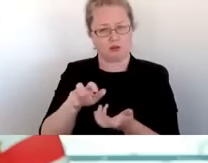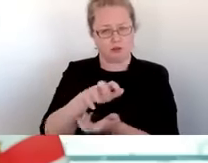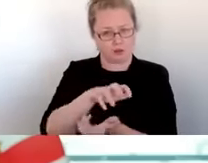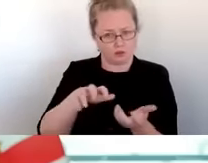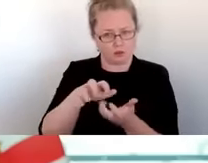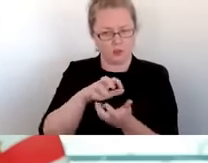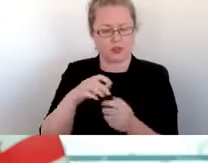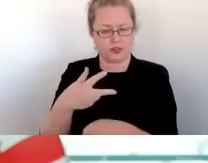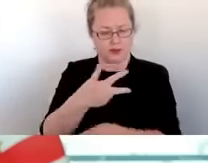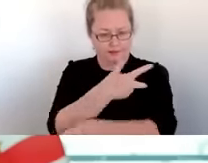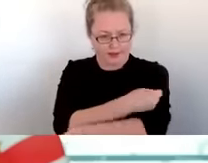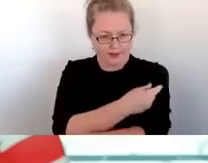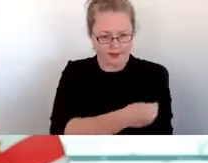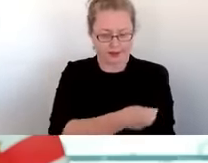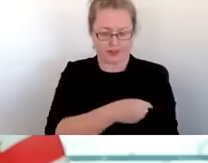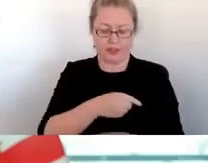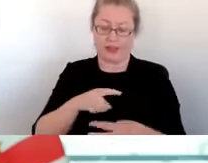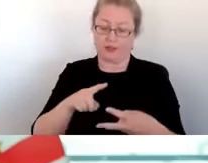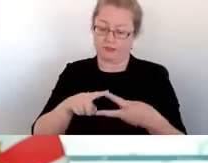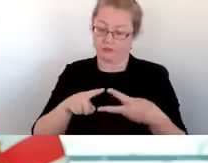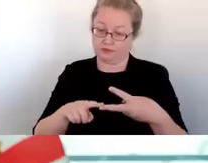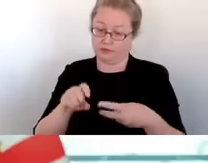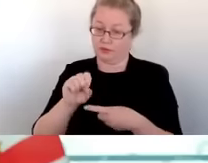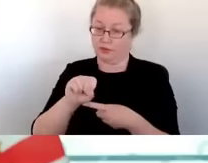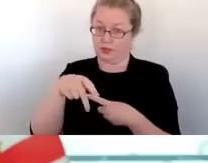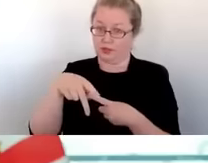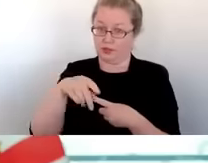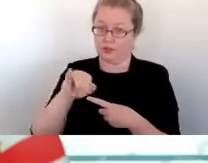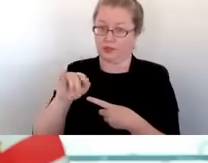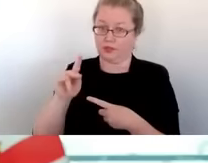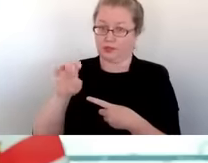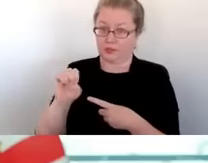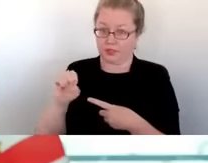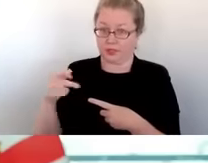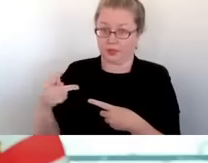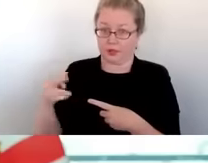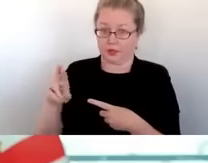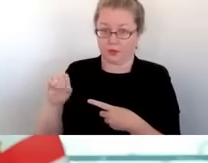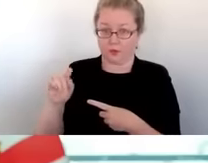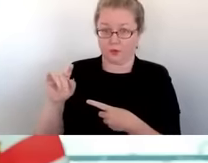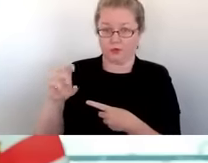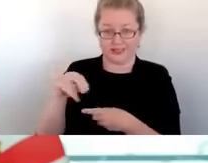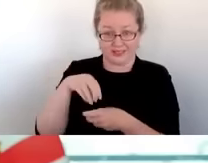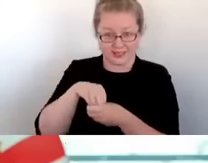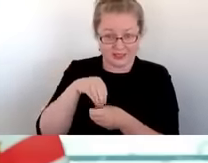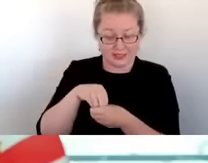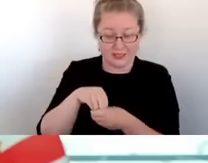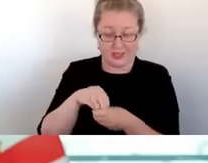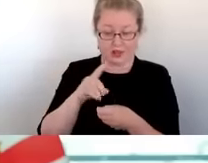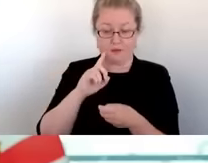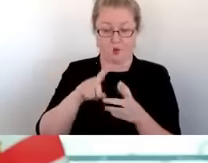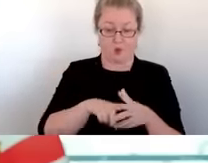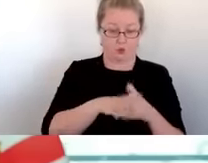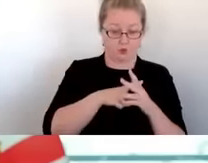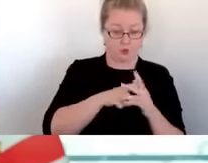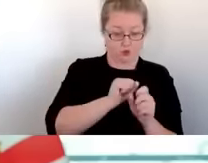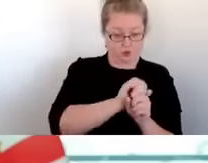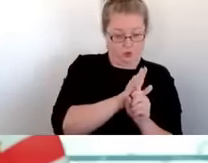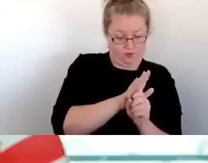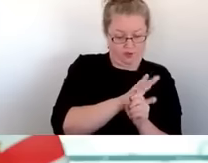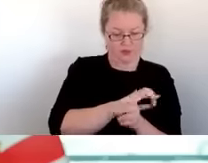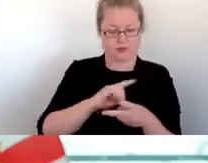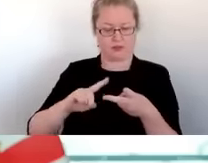combination vaccine that has the spike protein in it, not just for the original Wuhan variant, but also for an Omicron variant. And